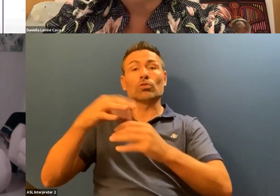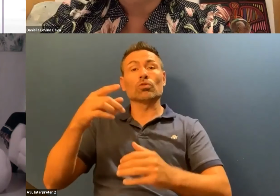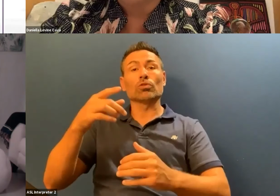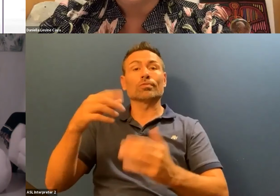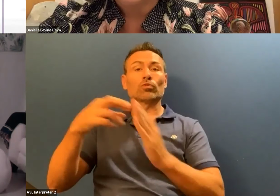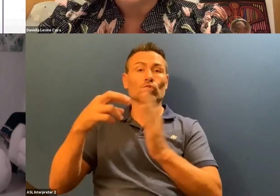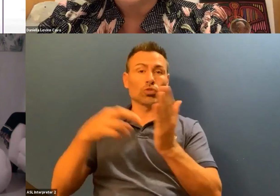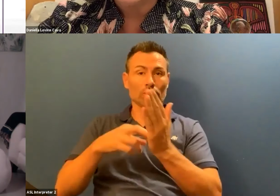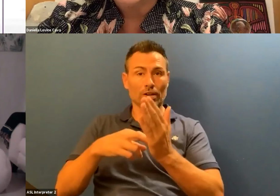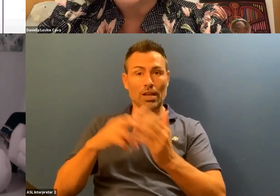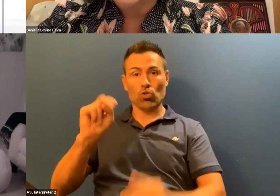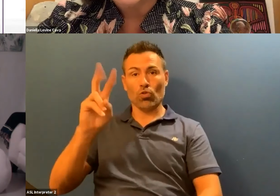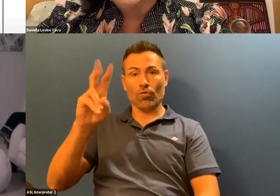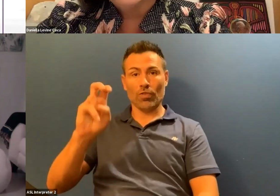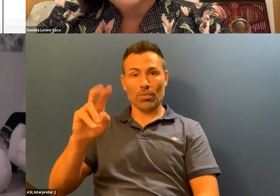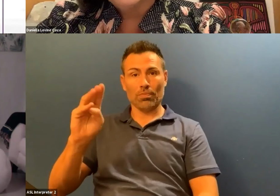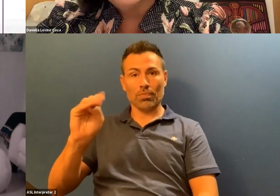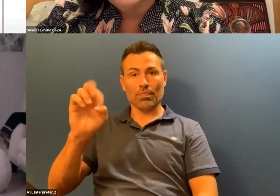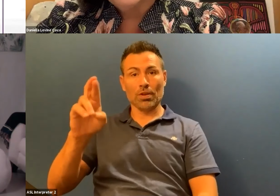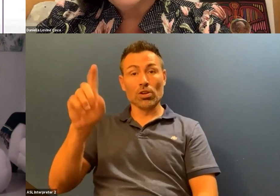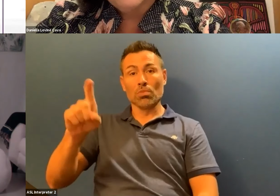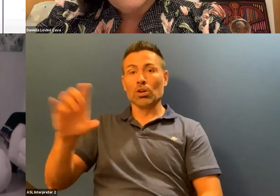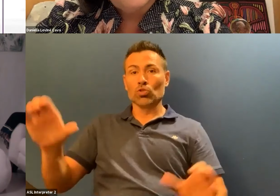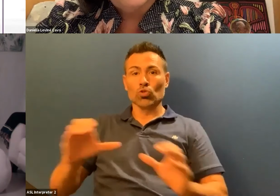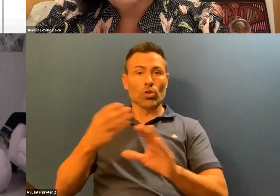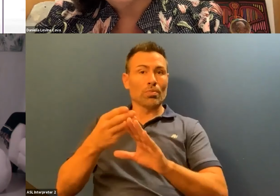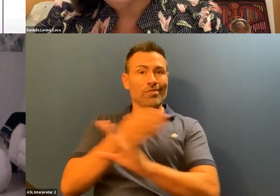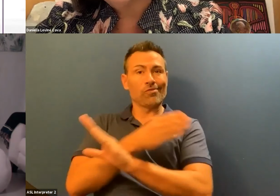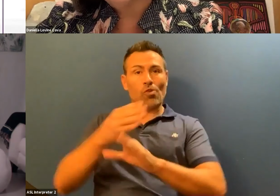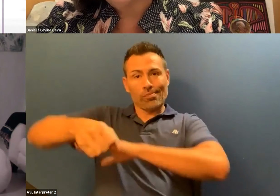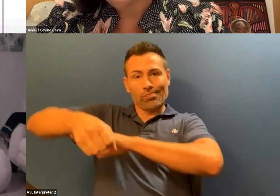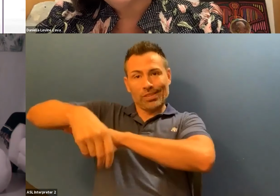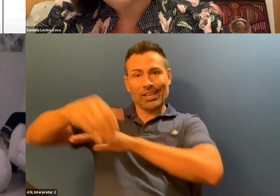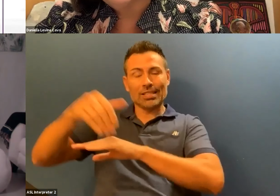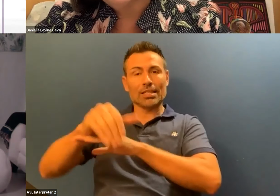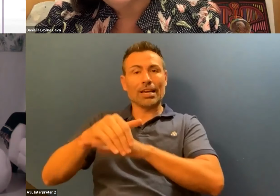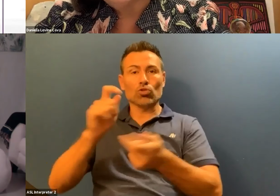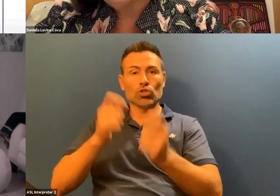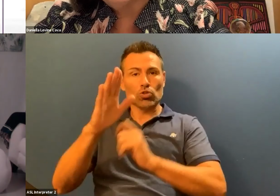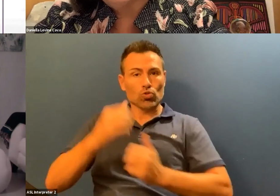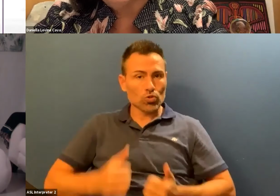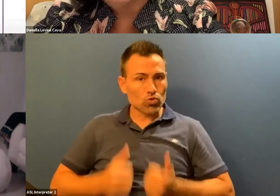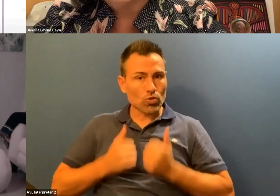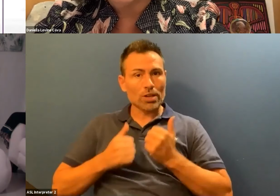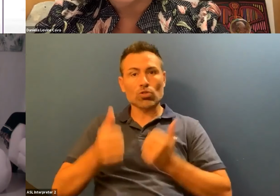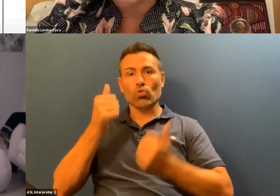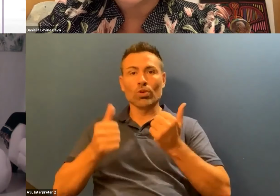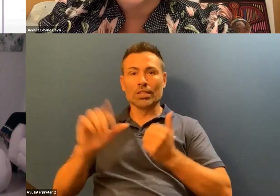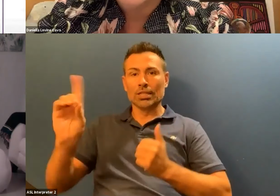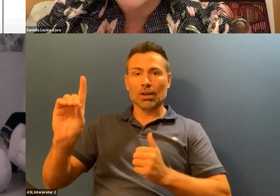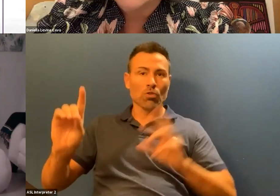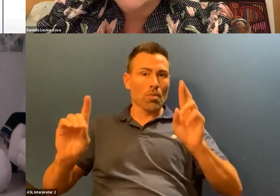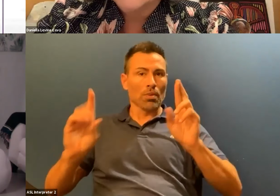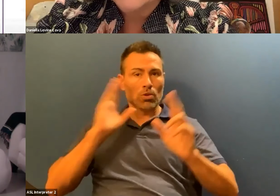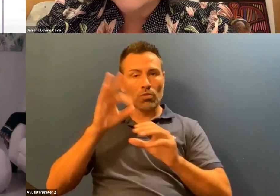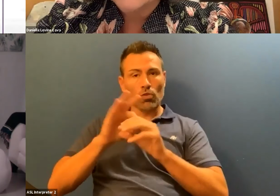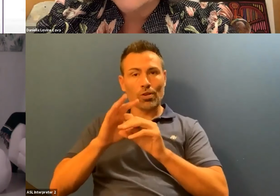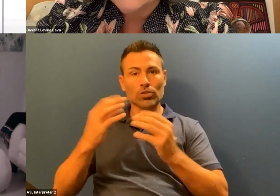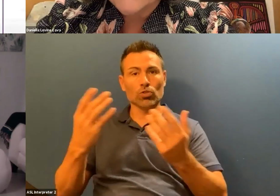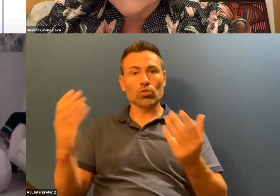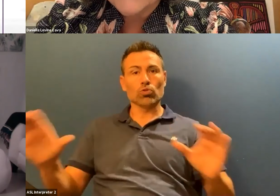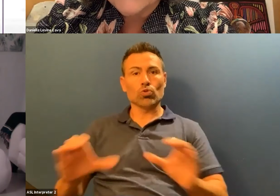do it before midnight tonight to change your address, to change your party affiliation. Do it tonight before midnight. And don't forget to vote in